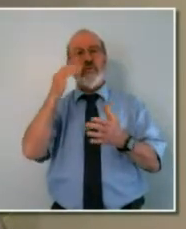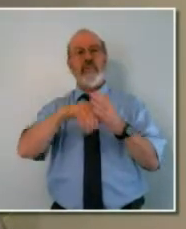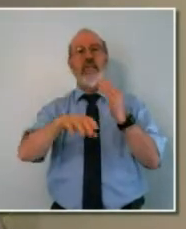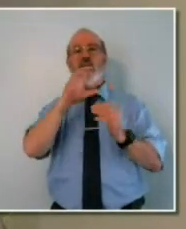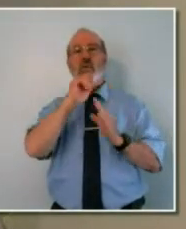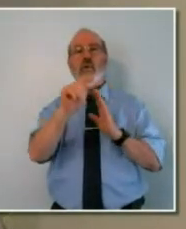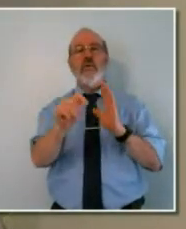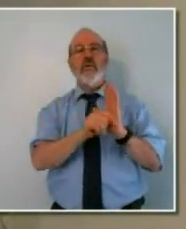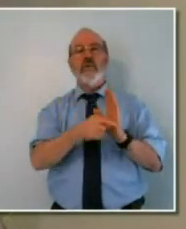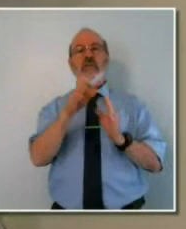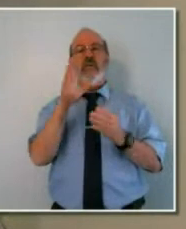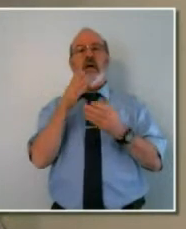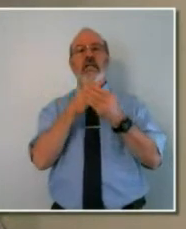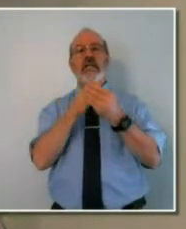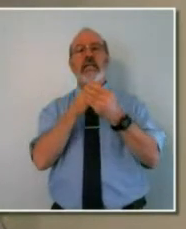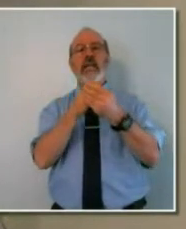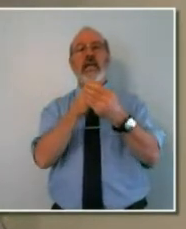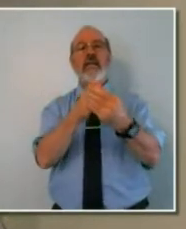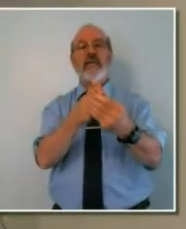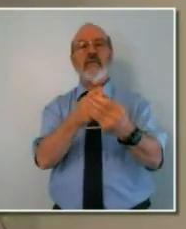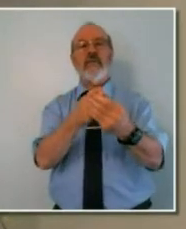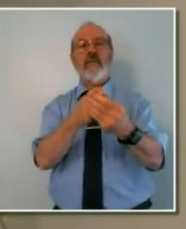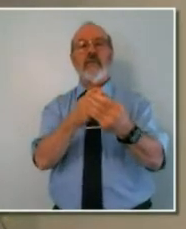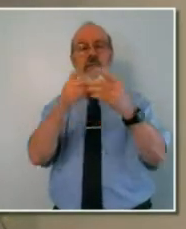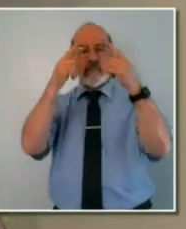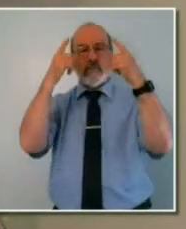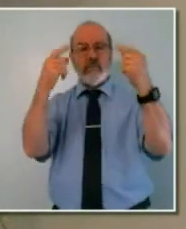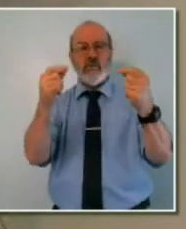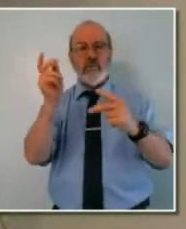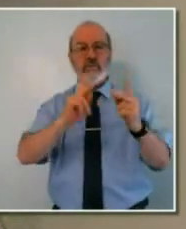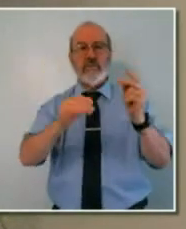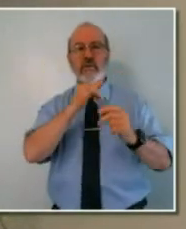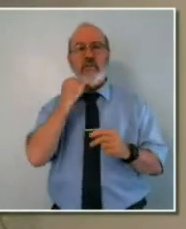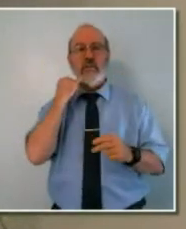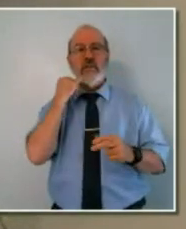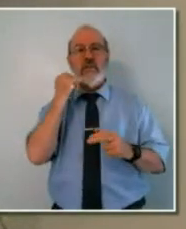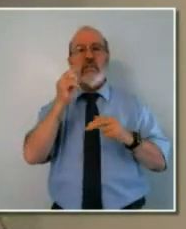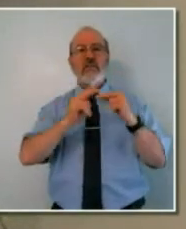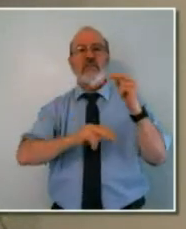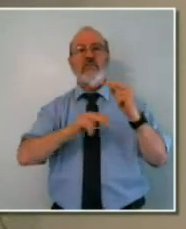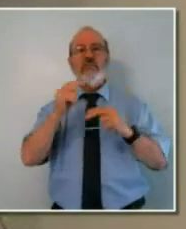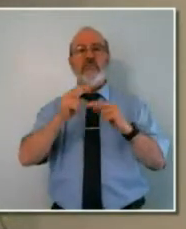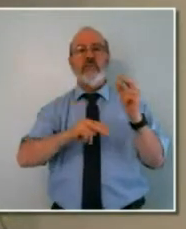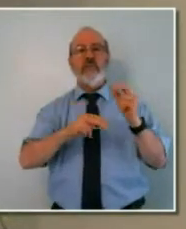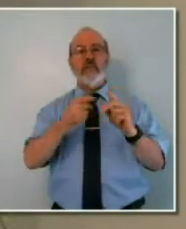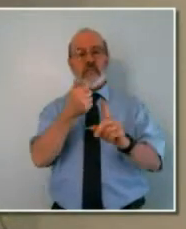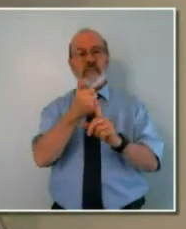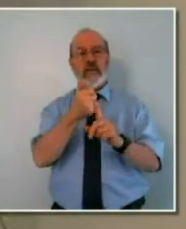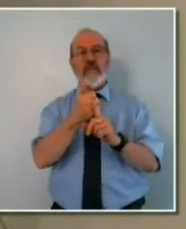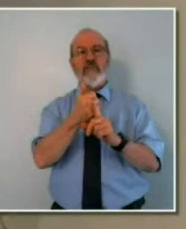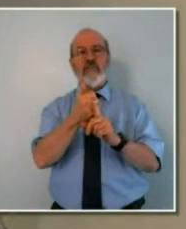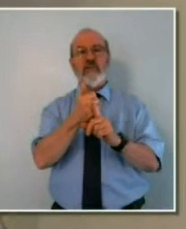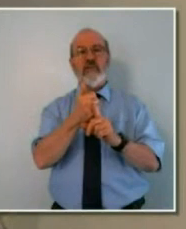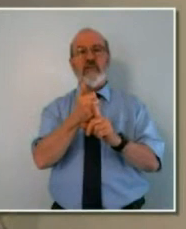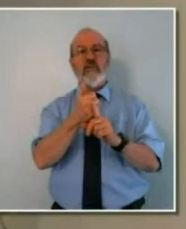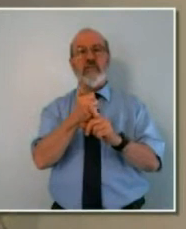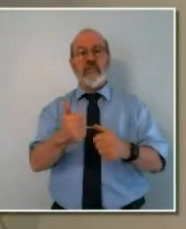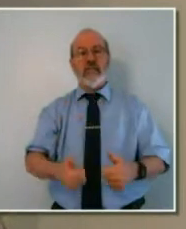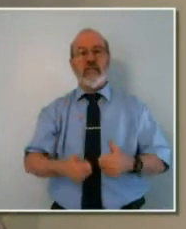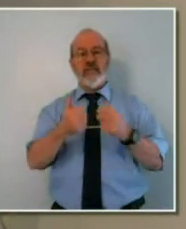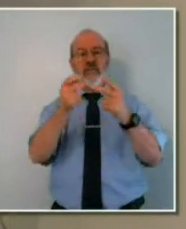God directed Moses and the children of Israel to build him a dwelling